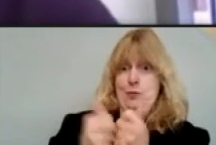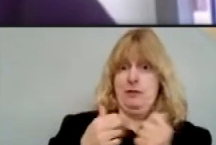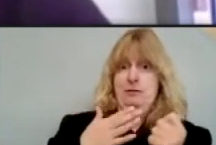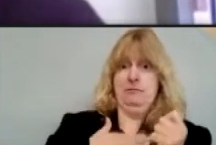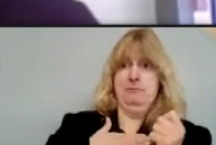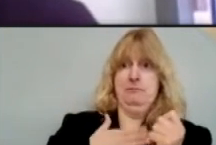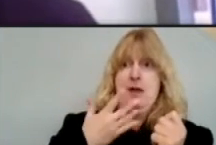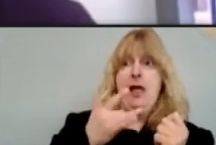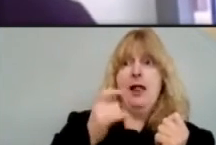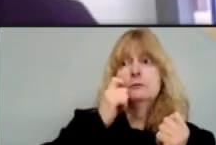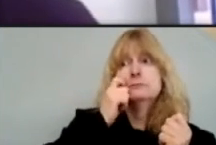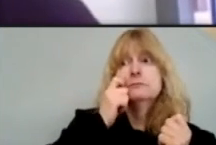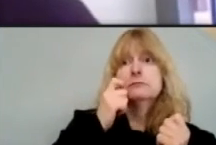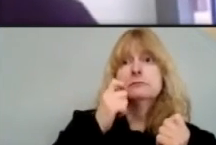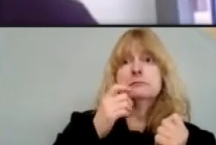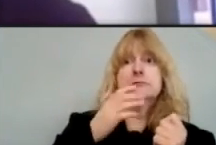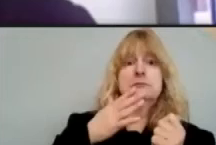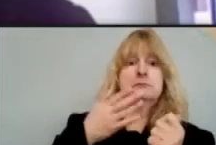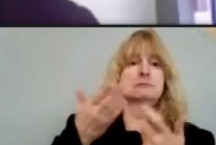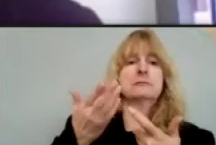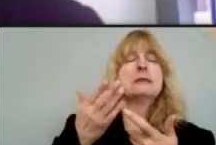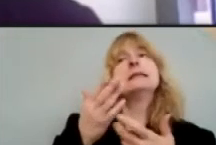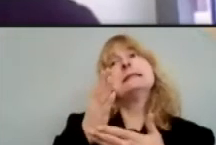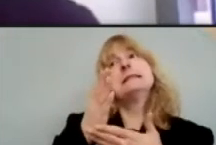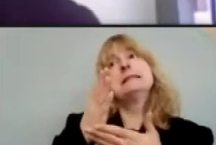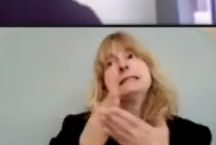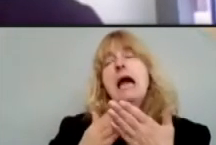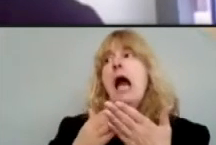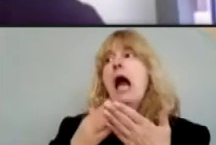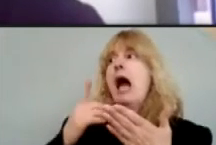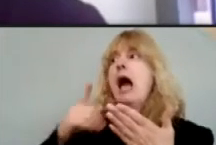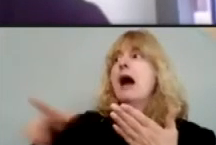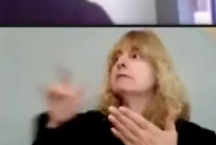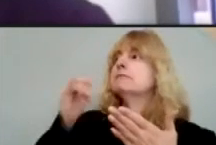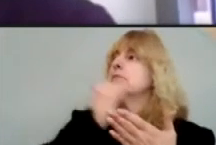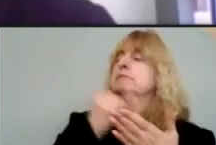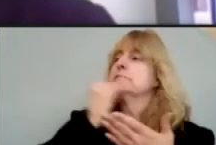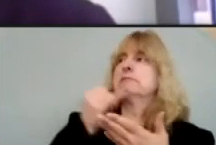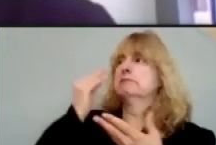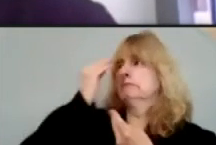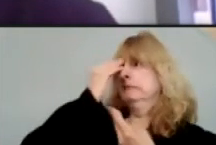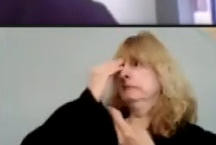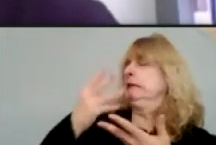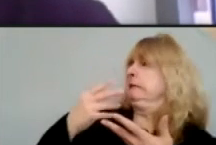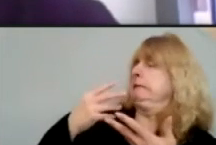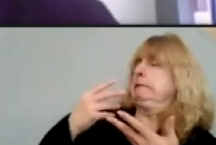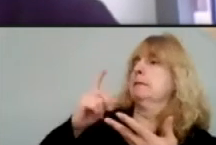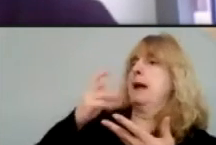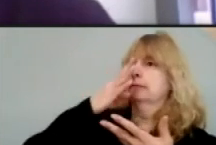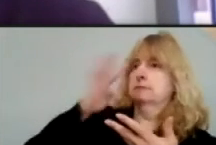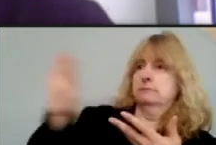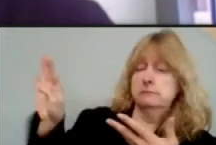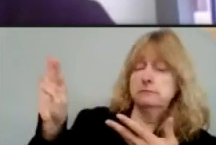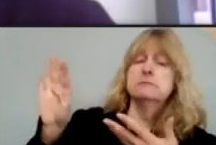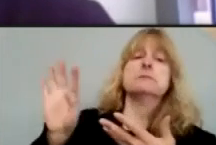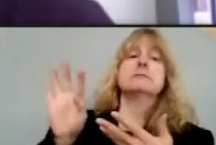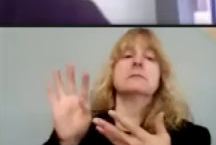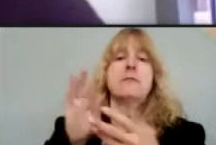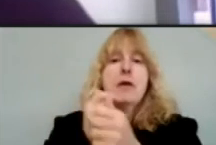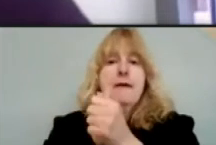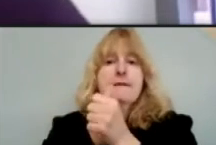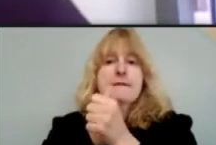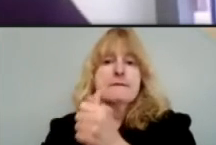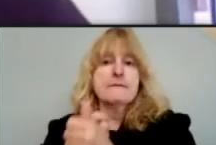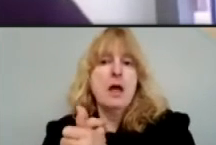color that we just need to ignore, that are not right, that are misinformation. So I think our goal, and part